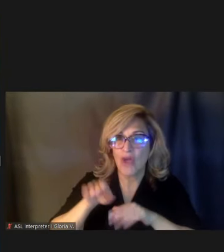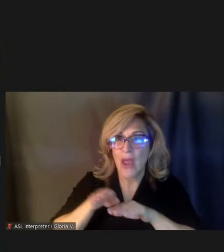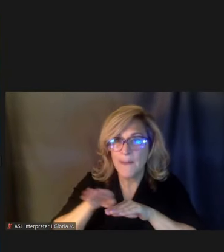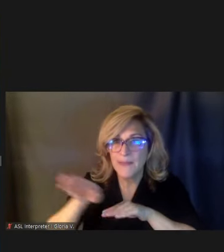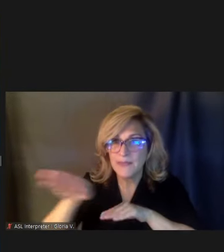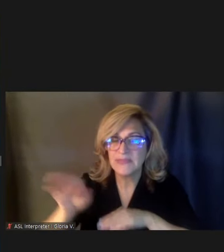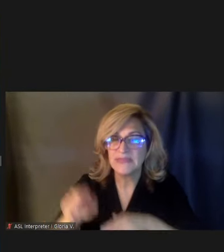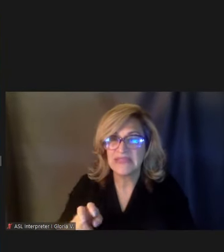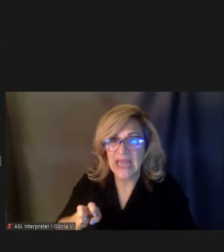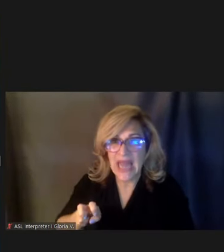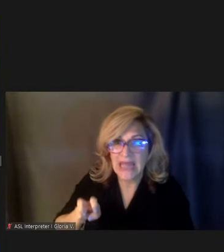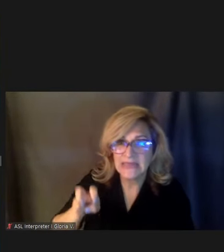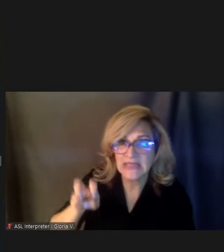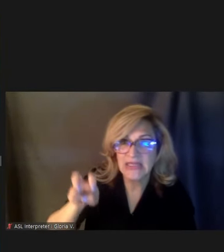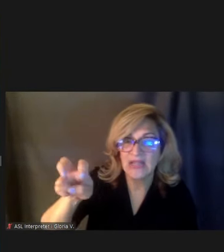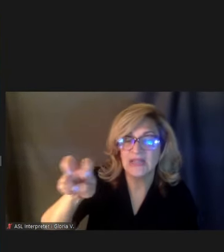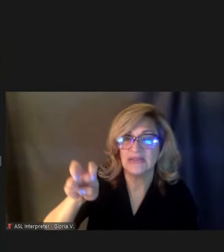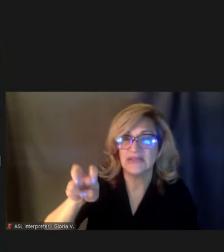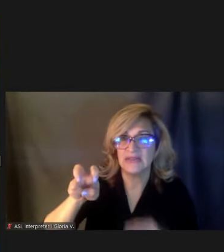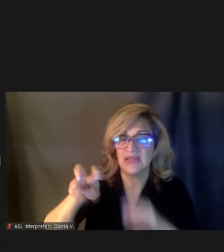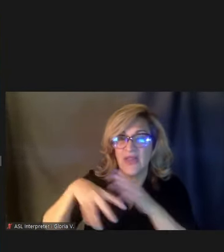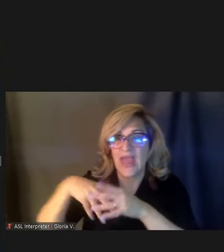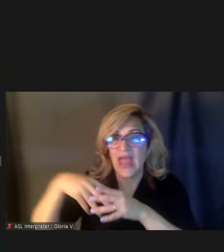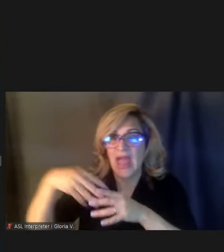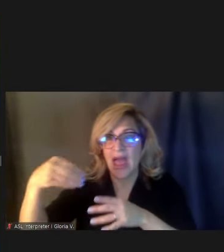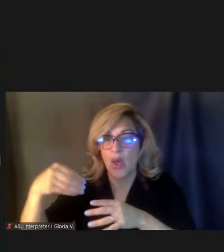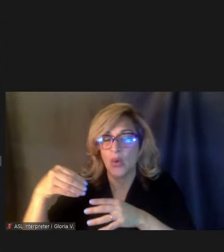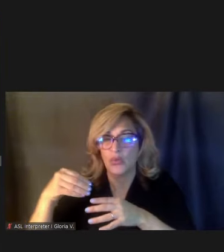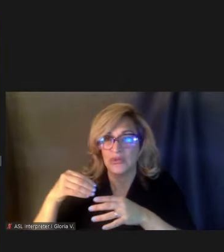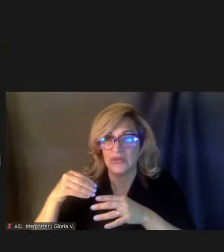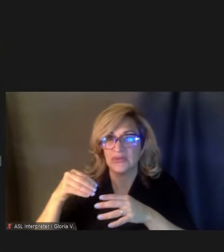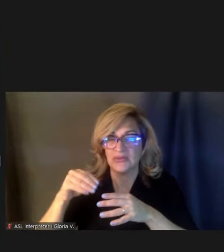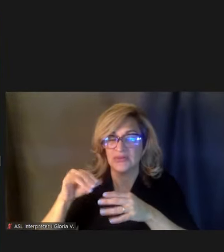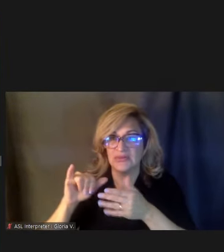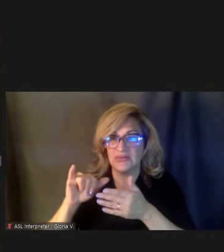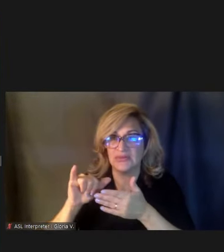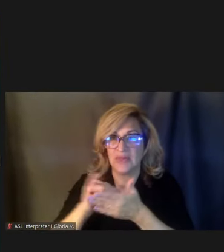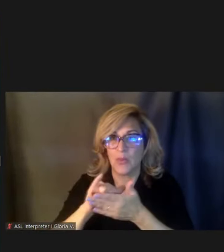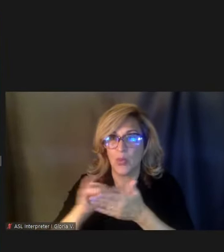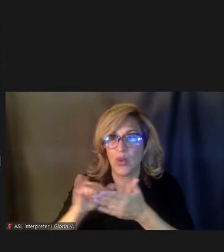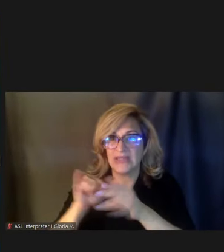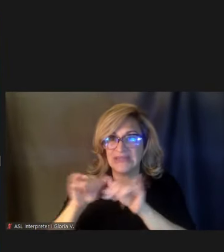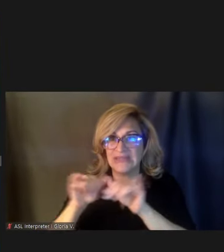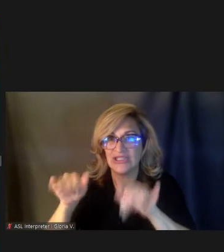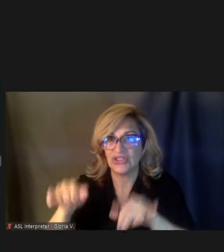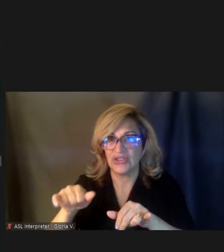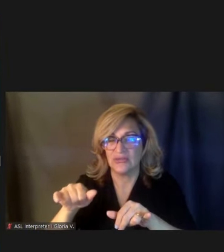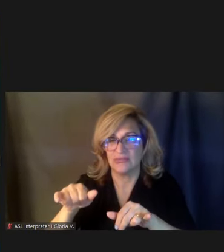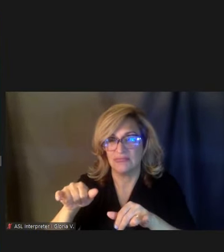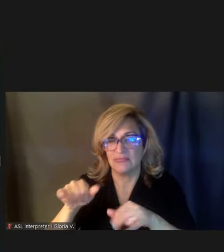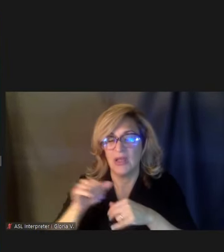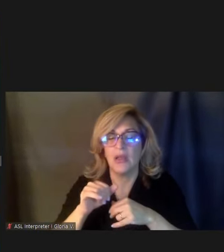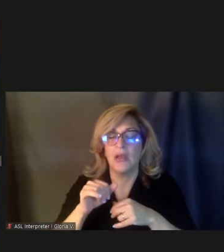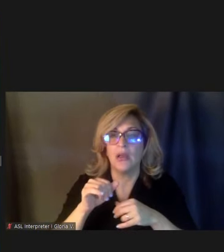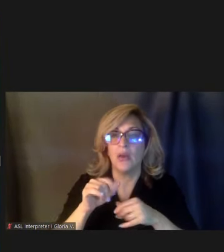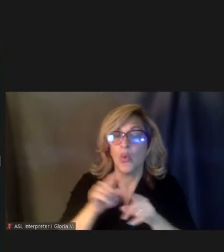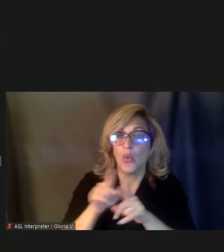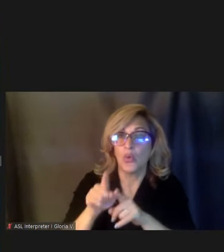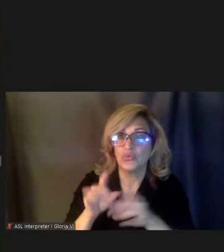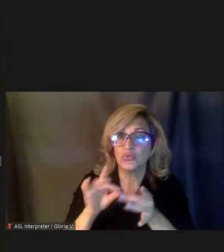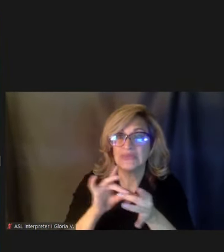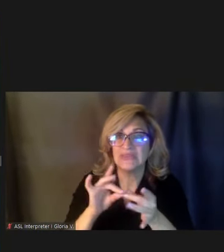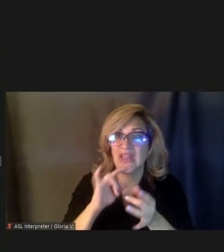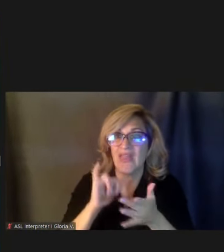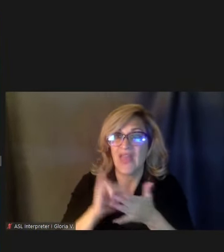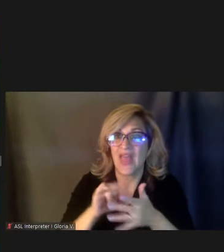the outer subway stations, outer borough subway station. It also states that the